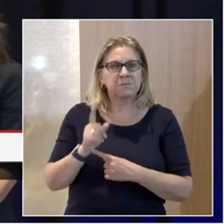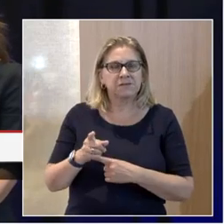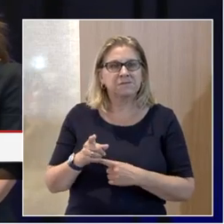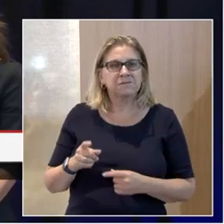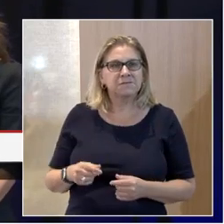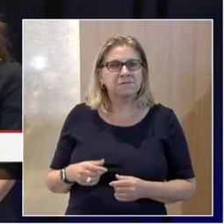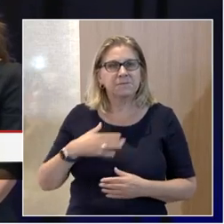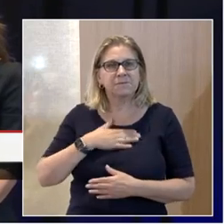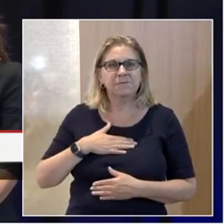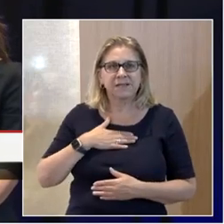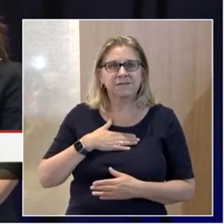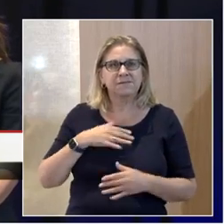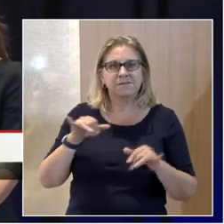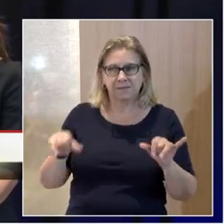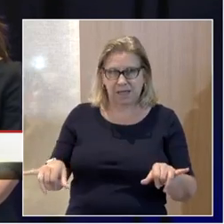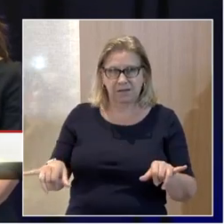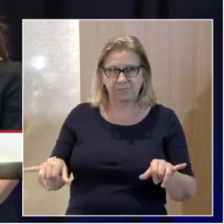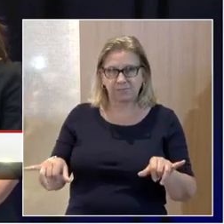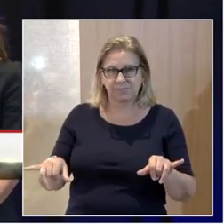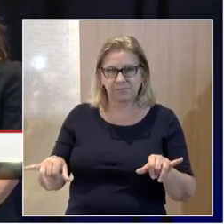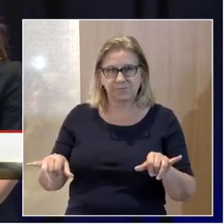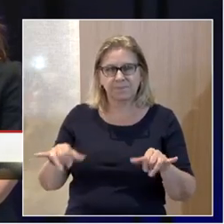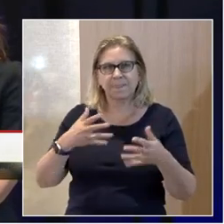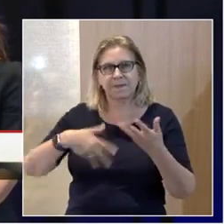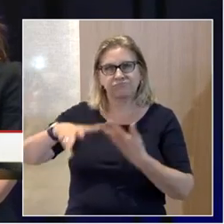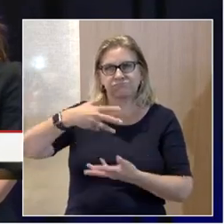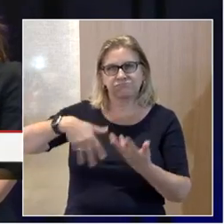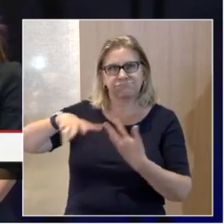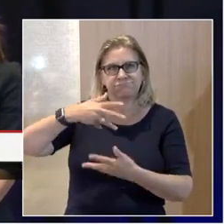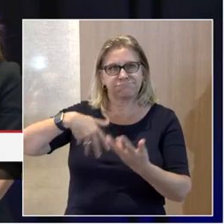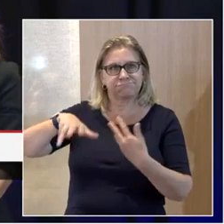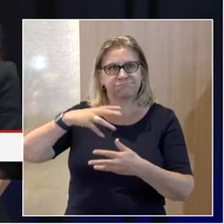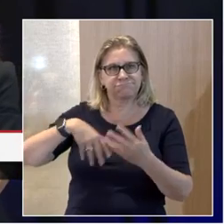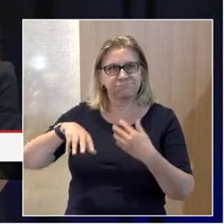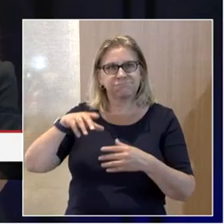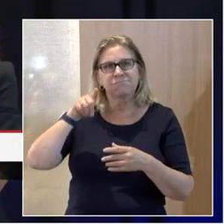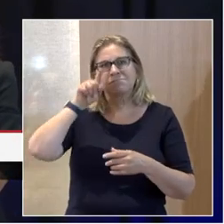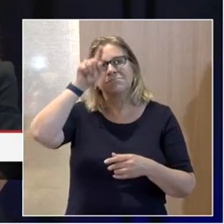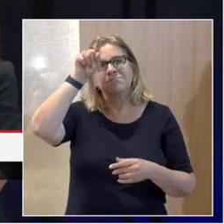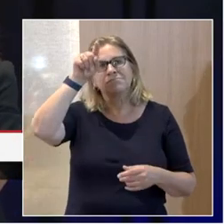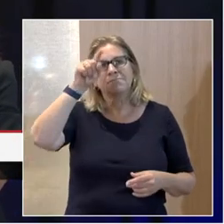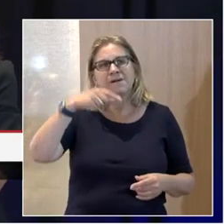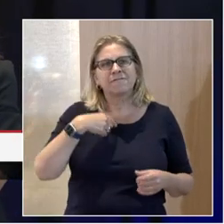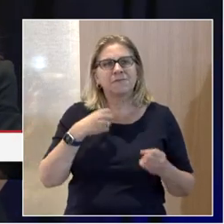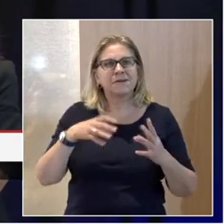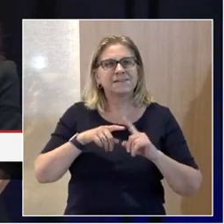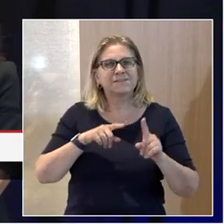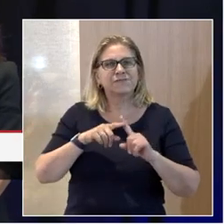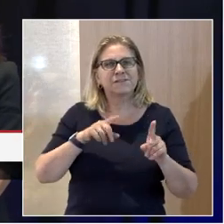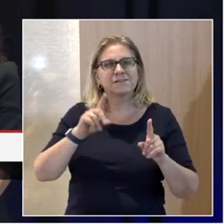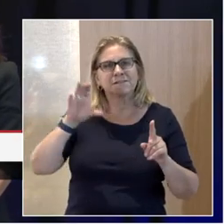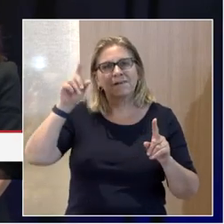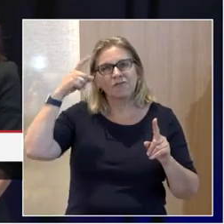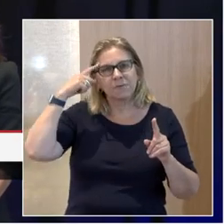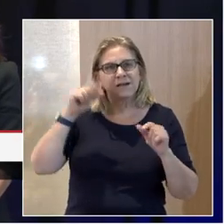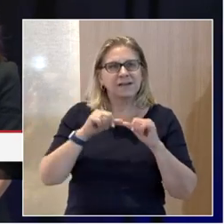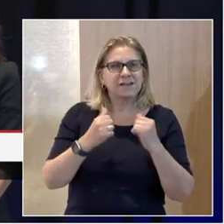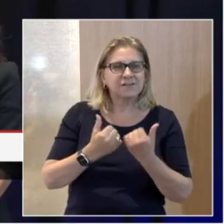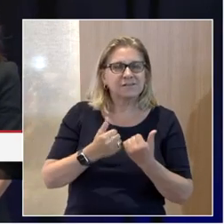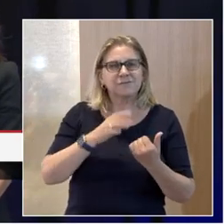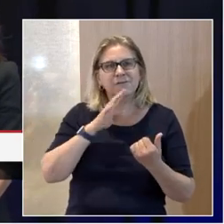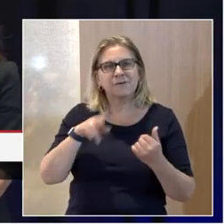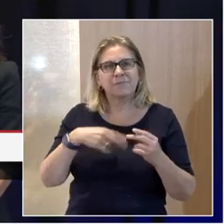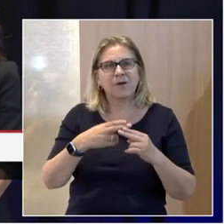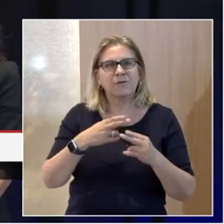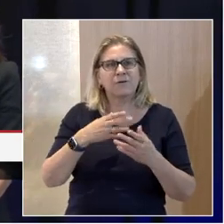do stay here and mingle with the folks in the back. We have a number of our DC government agencies with information about key initiatives happening right now